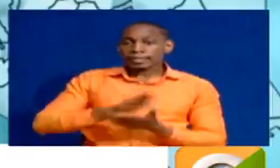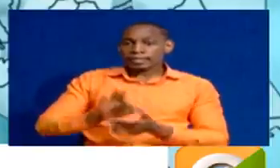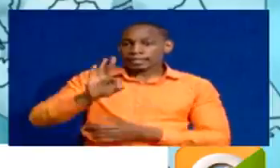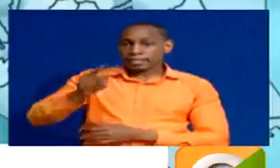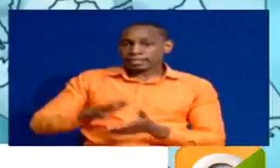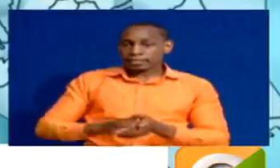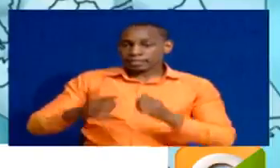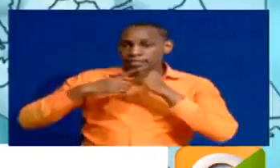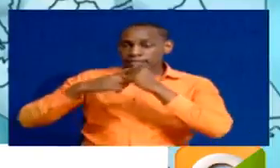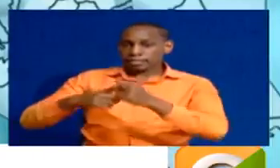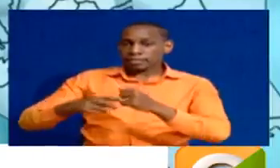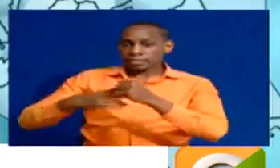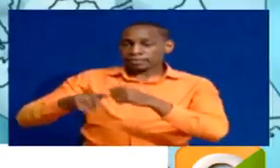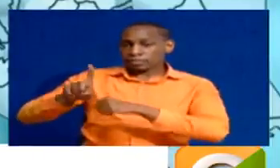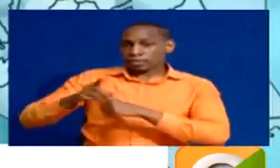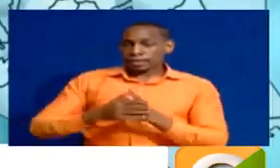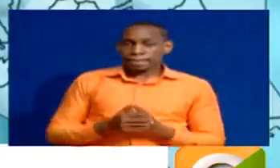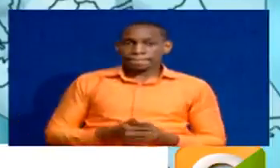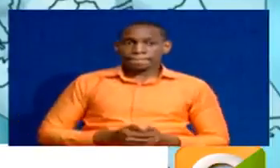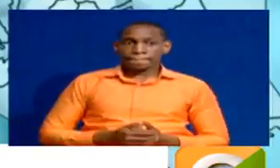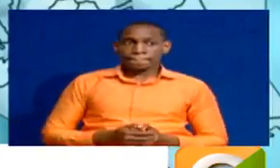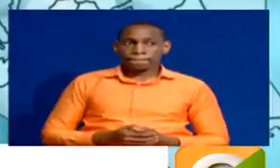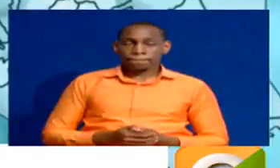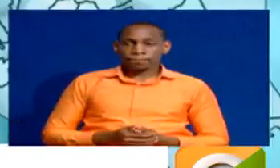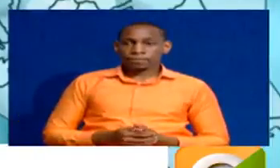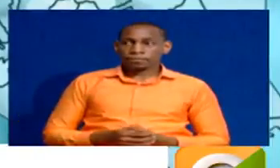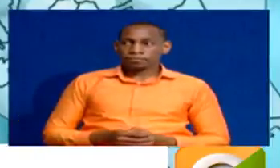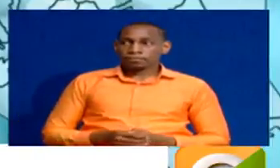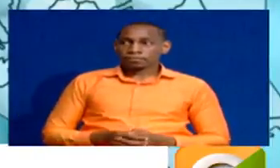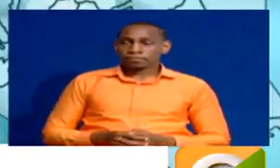fatalities to 3,671. Raquel Mugai, Citizen TV.